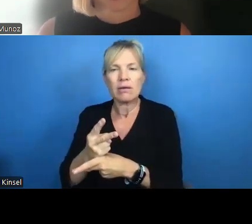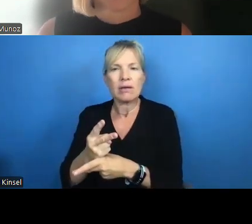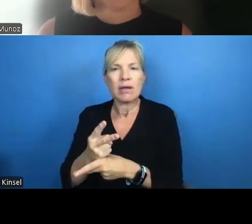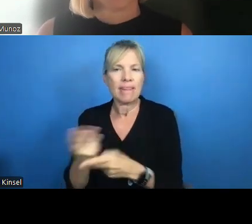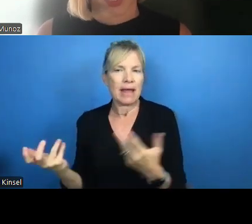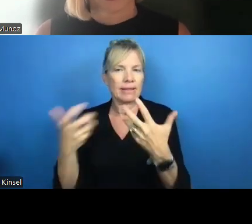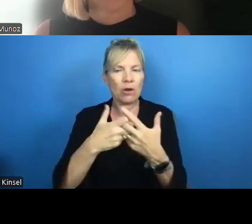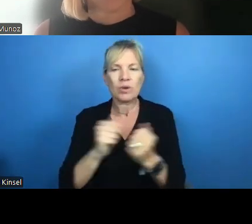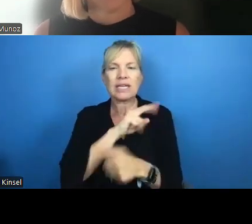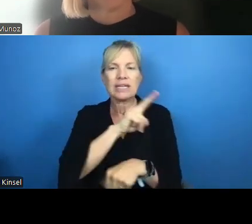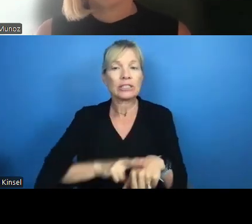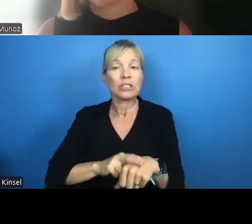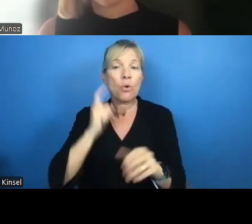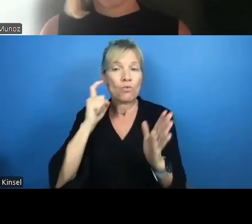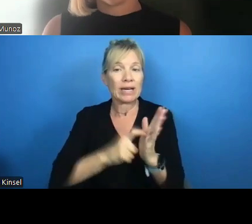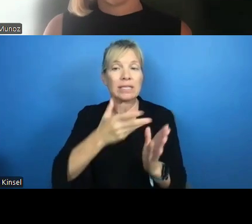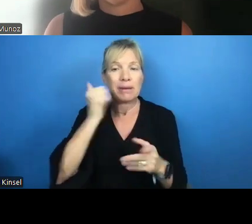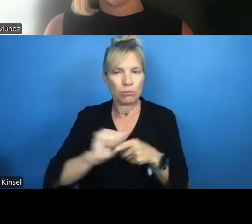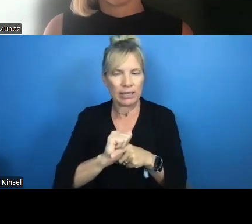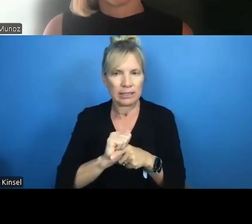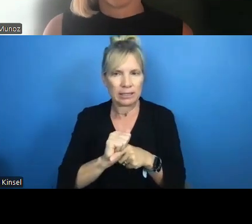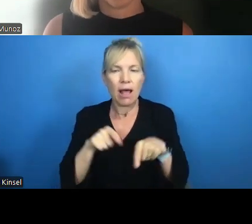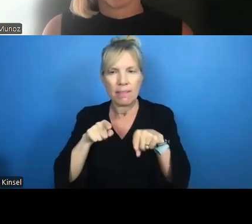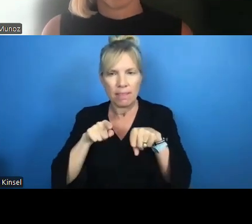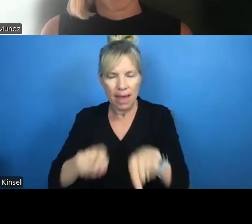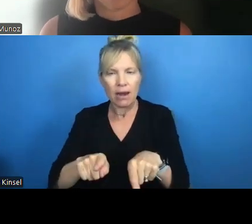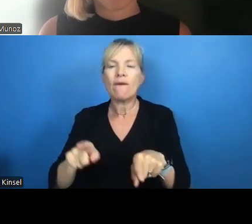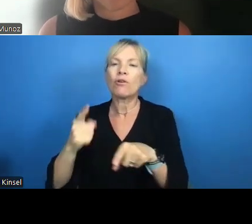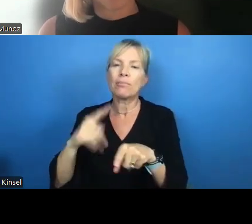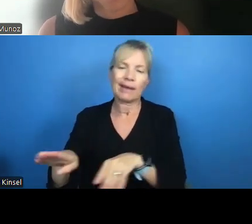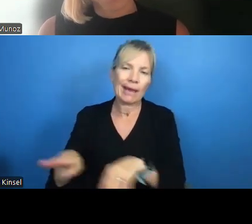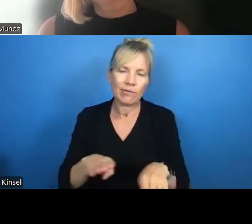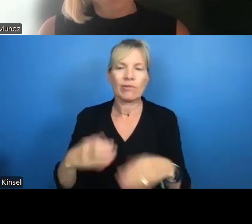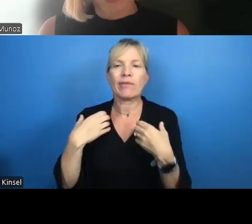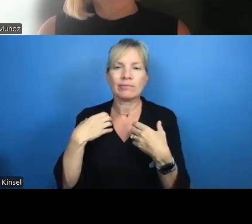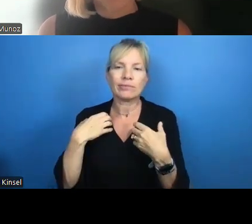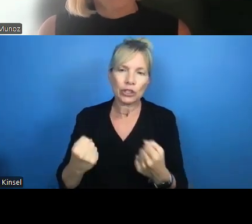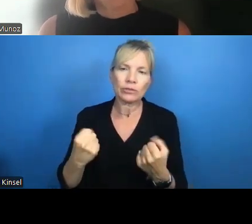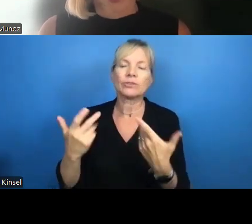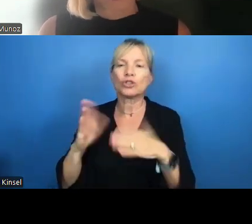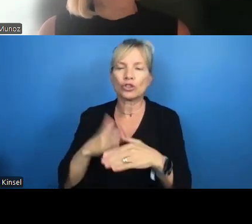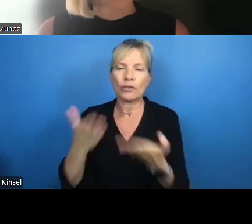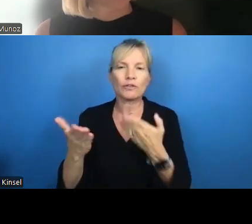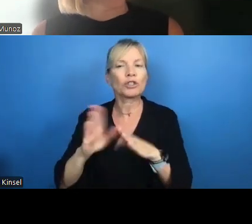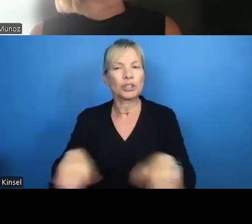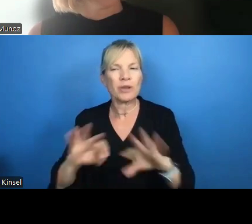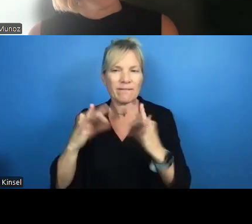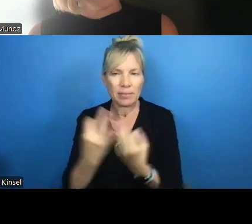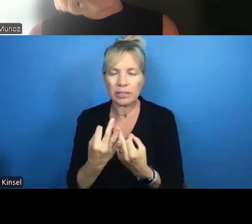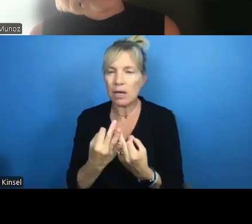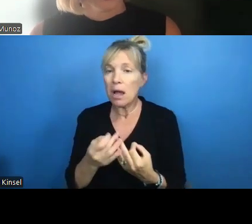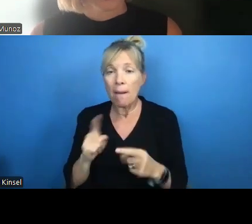nationally recognized best practices for behavioral health services with children and families. These practices have